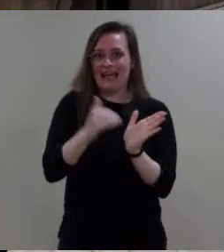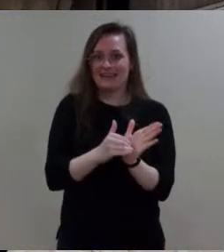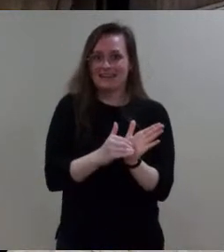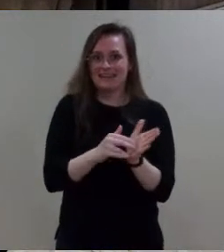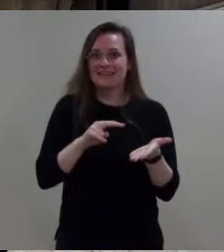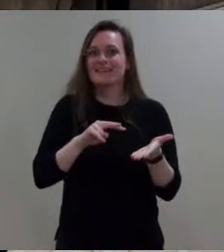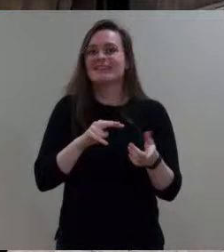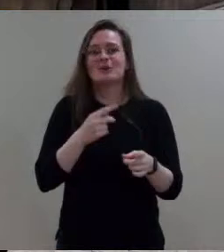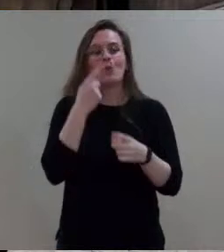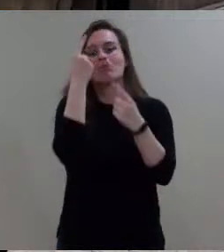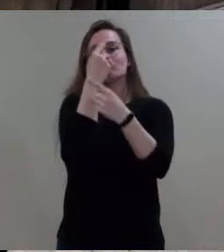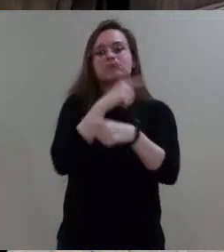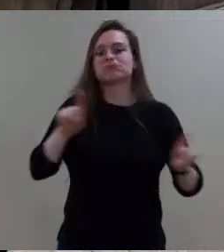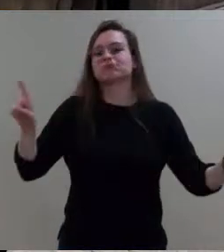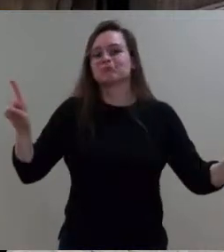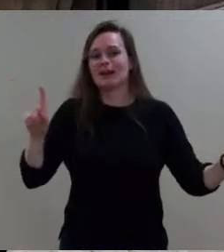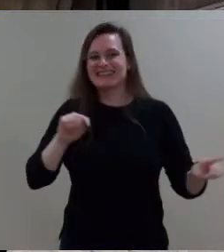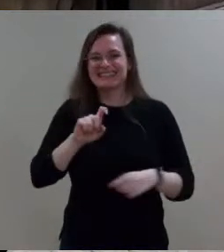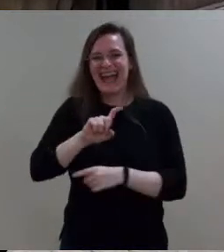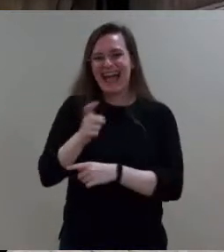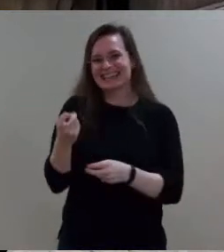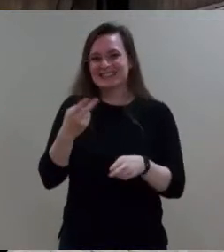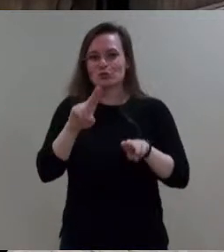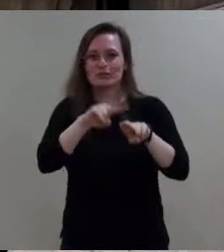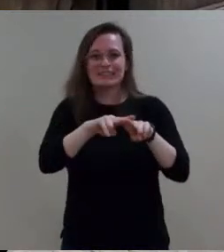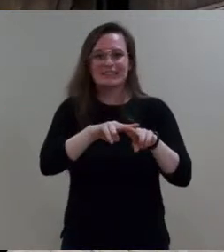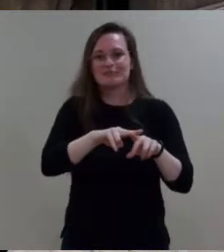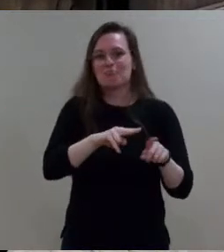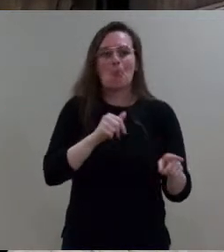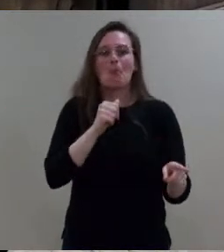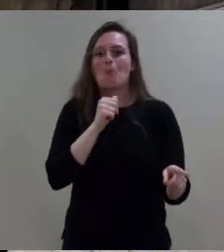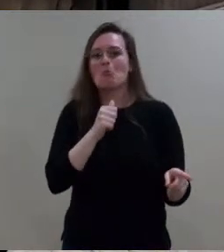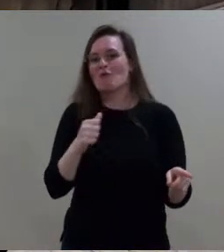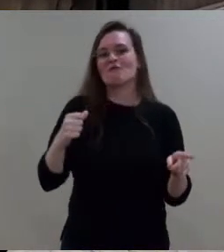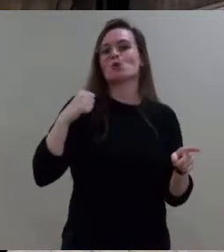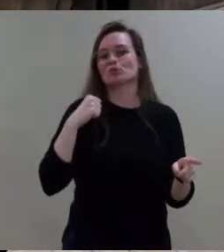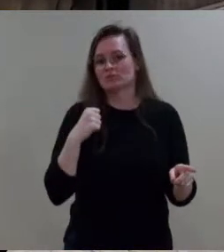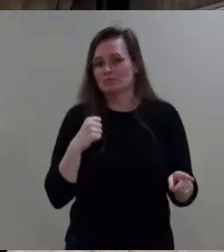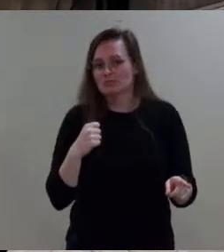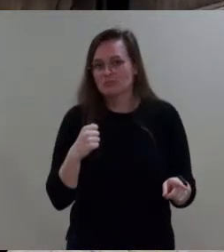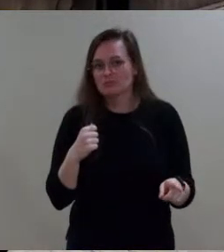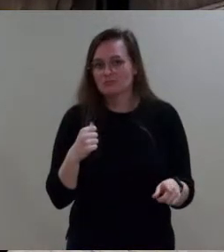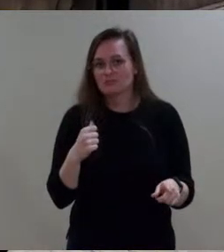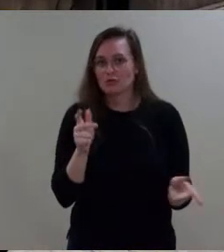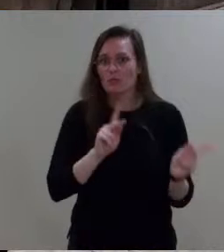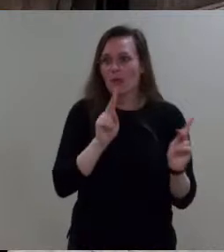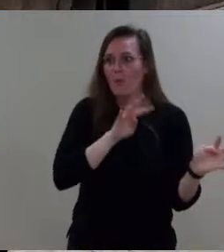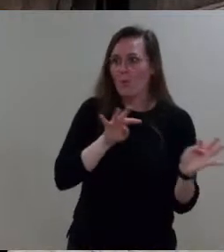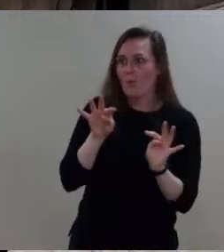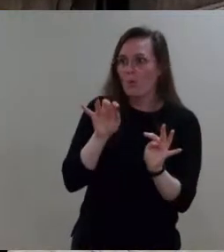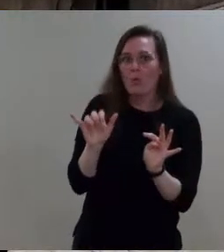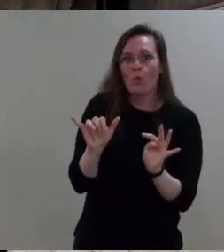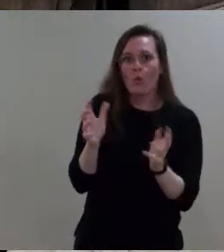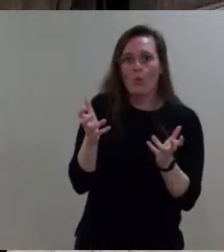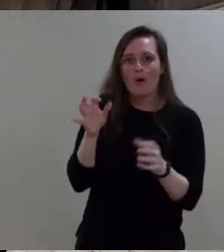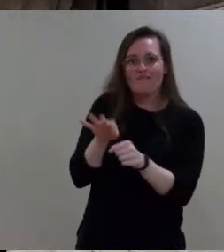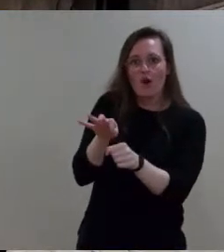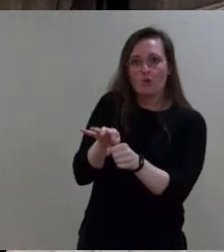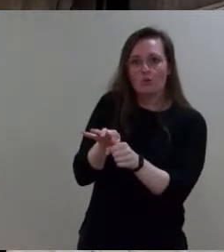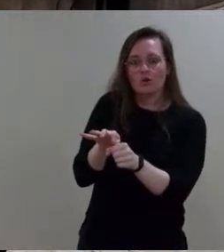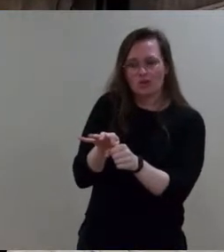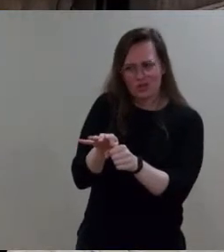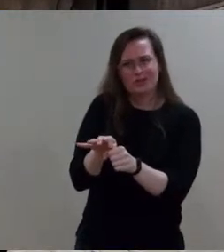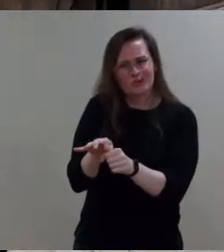increases. And so let's be honest. You know, let's put the honesty out here. We